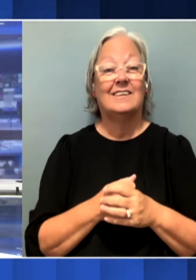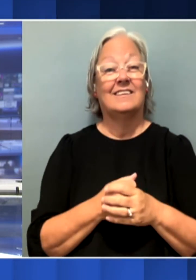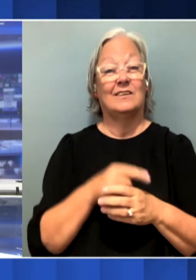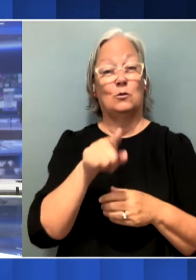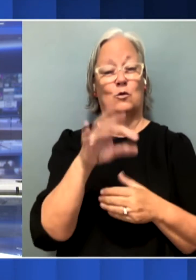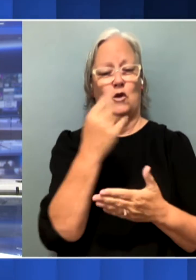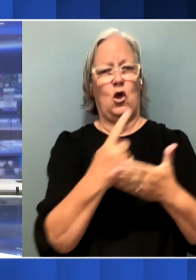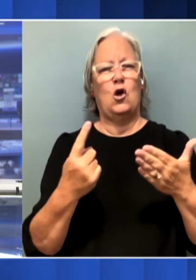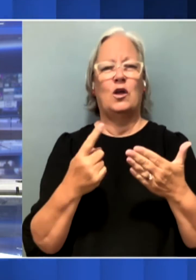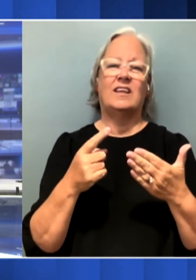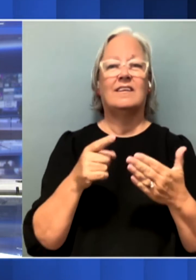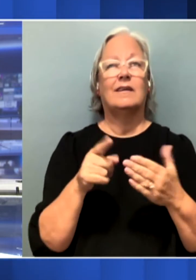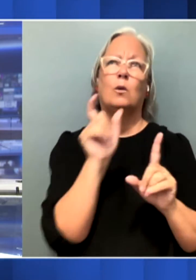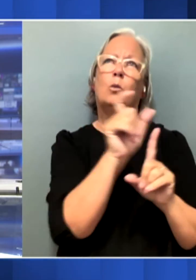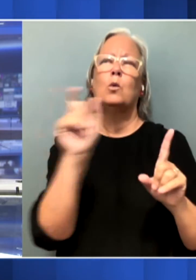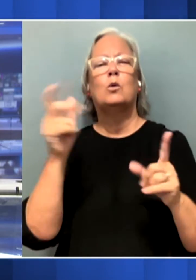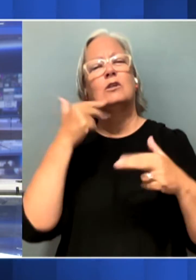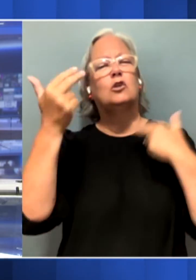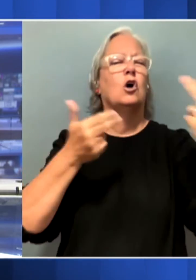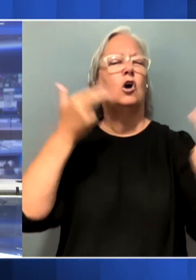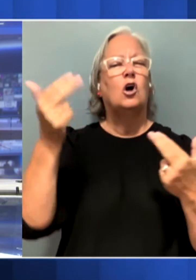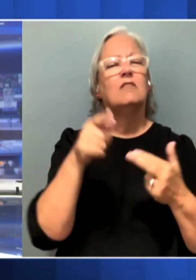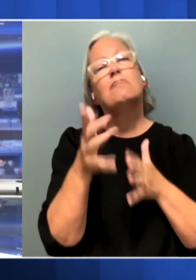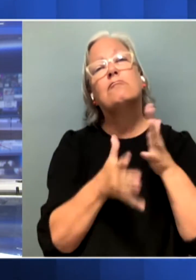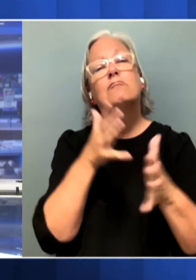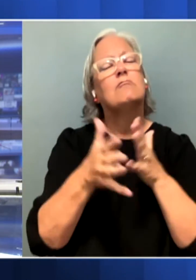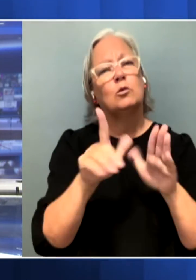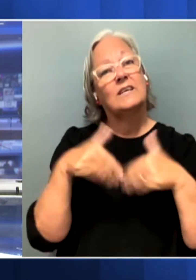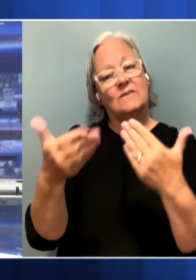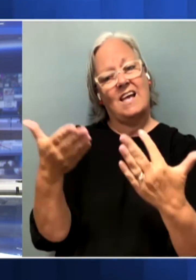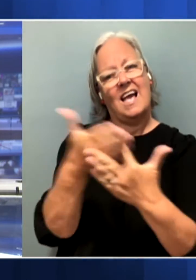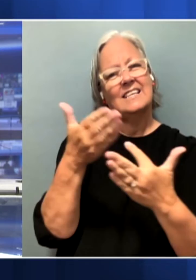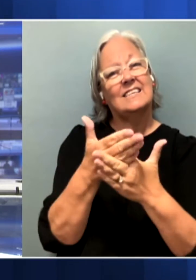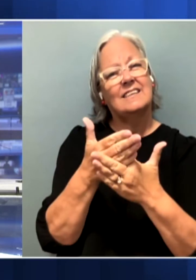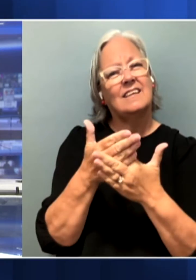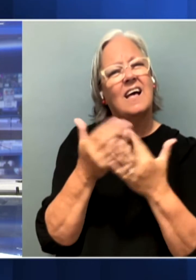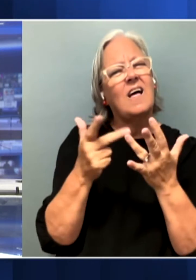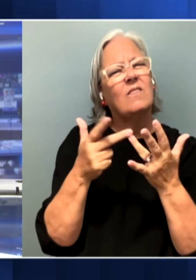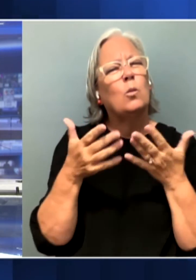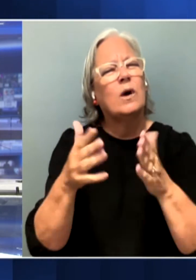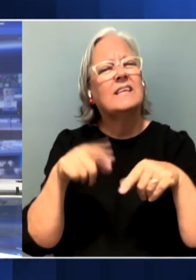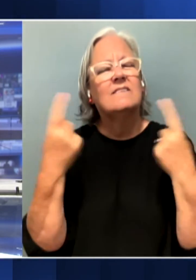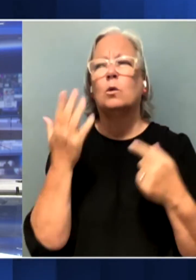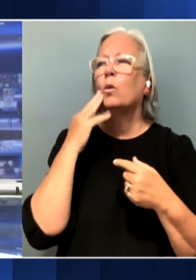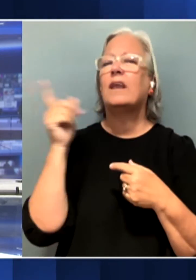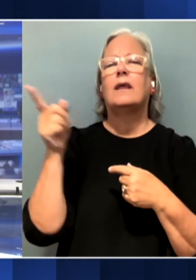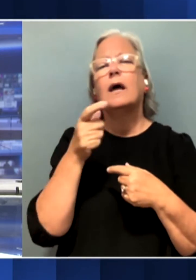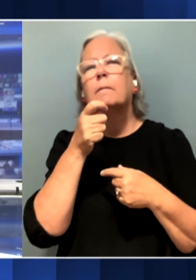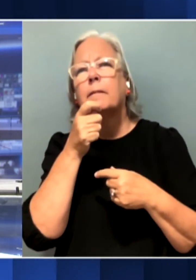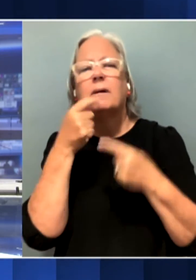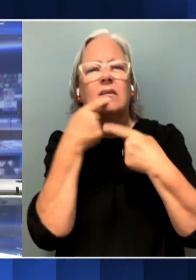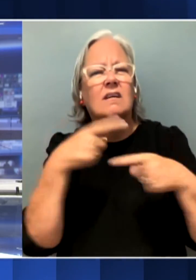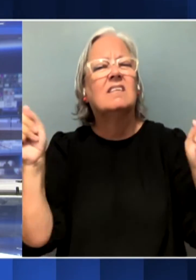interpreting lyrics as well, aren't you? I mean, you're providing accessibility in other ways when there are announcements made, various goings on at these